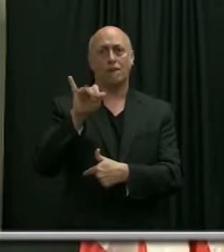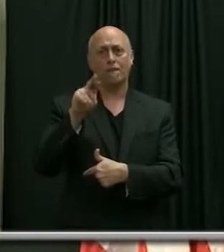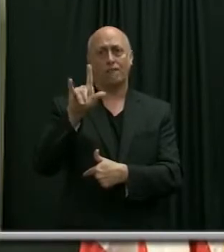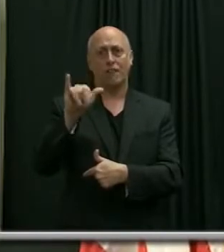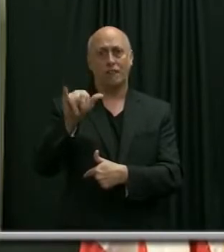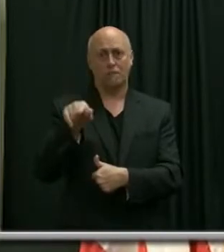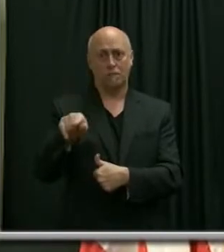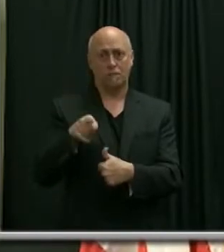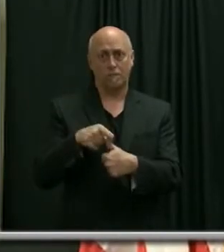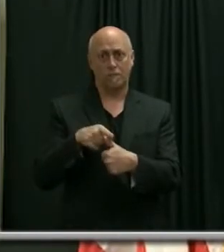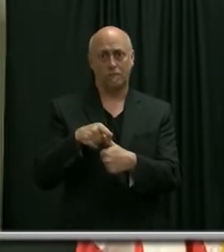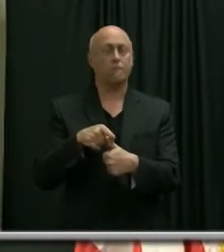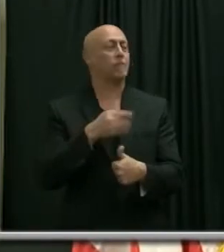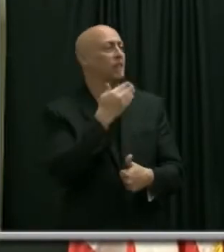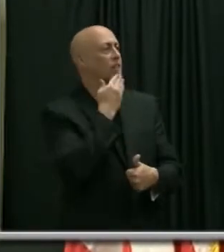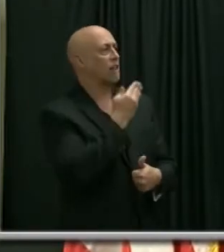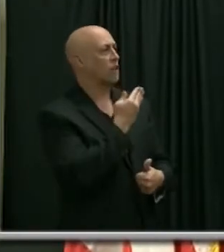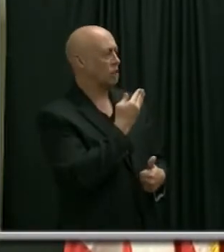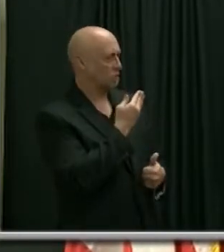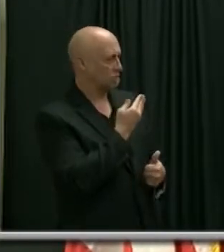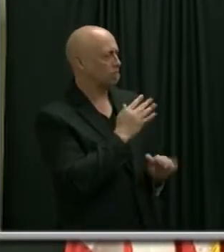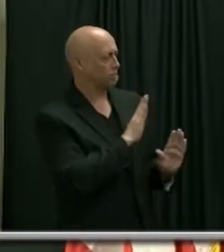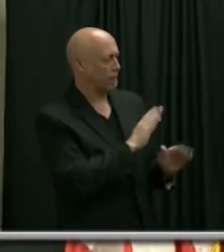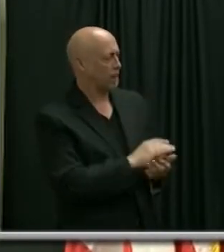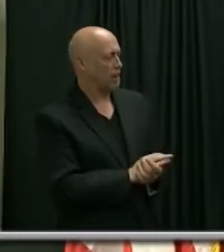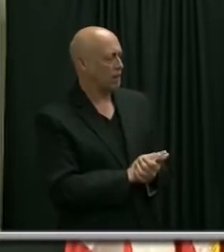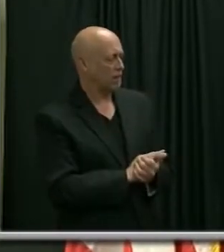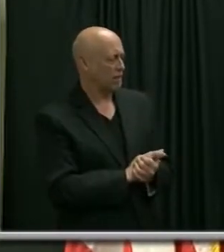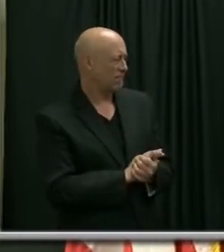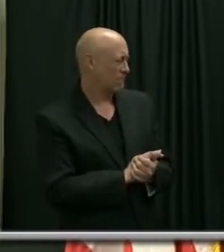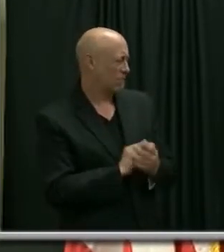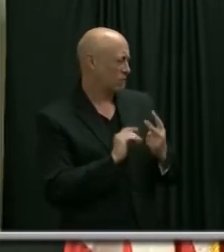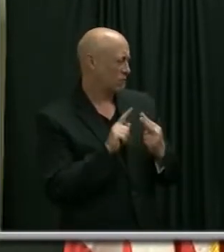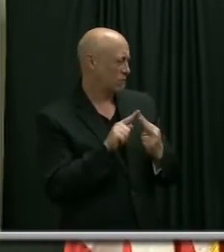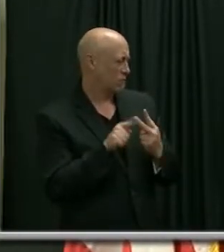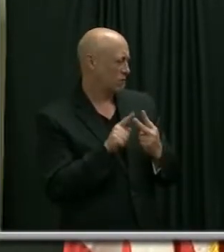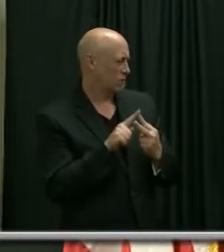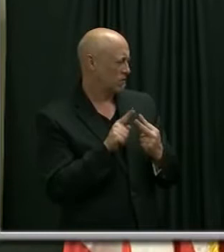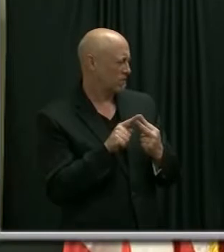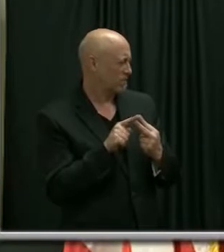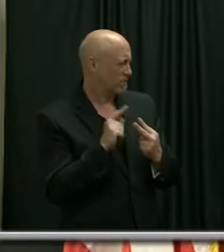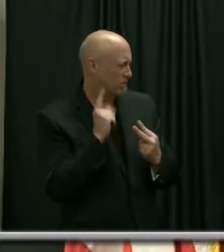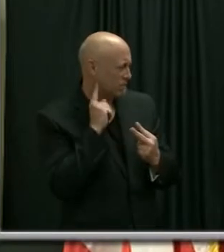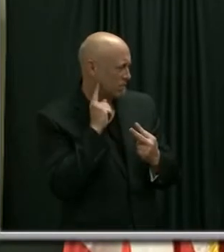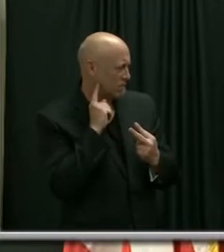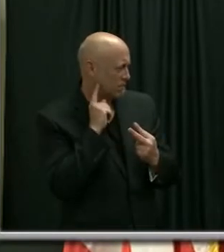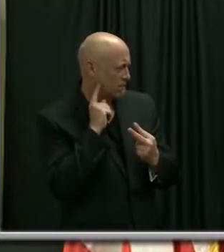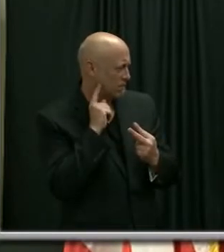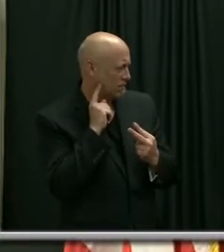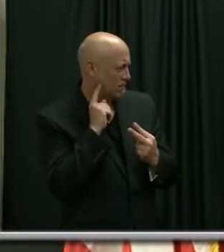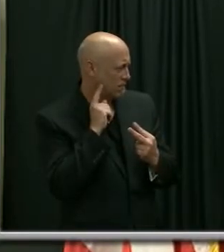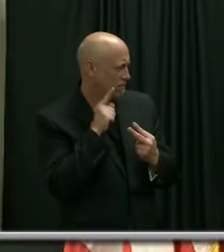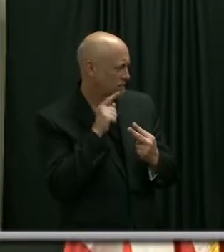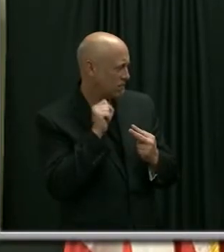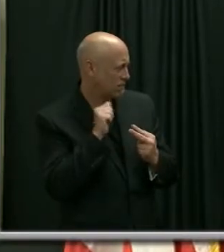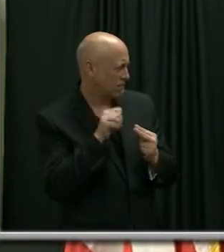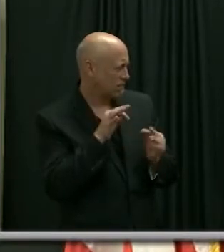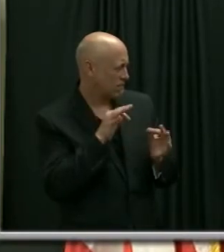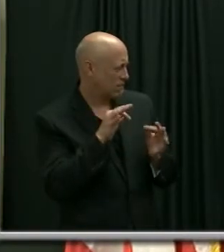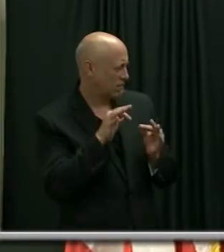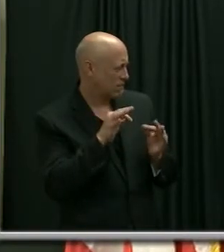Good morning. Thanks for answering our questions. I have a two-part question. First one being, if you could explain